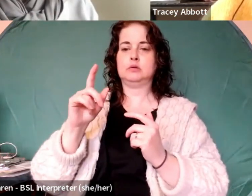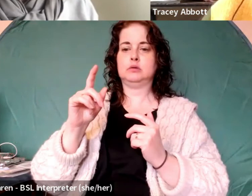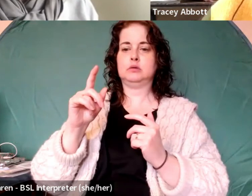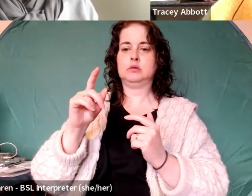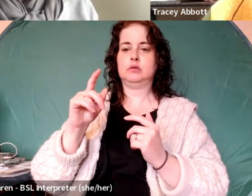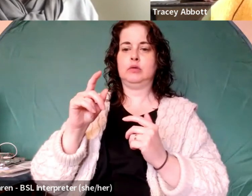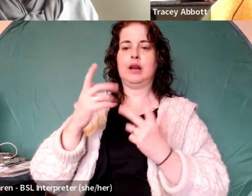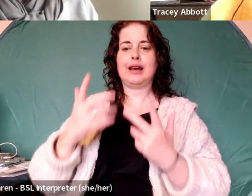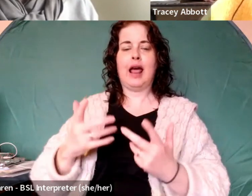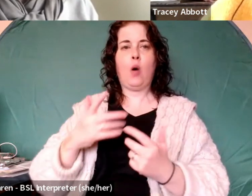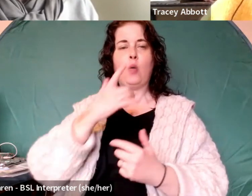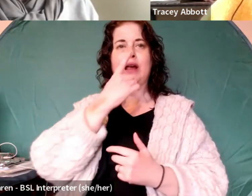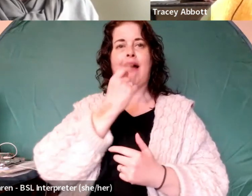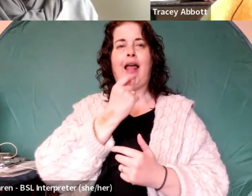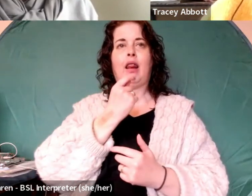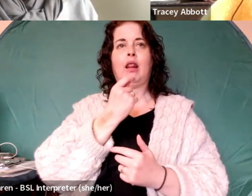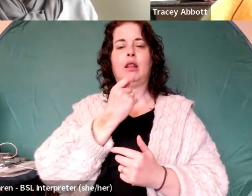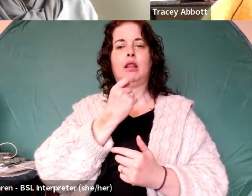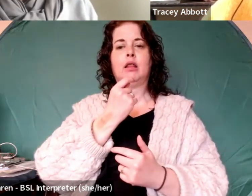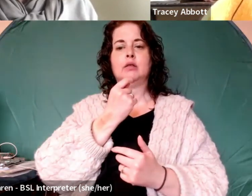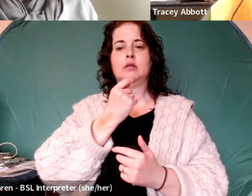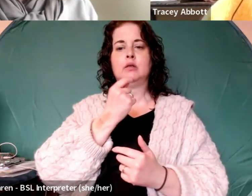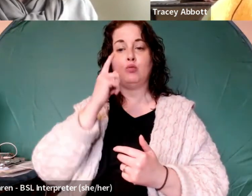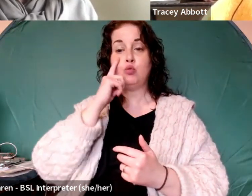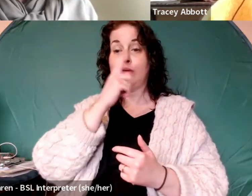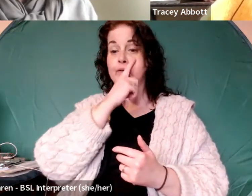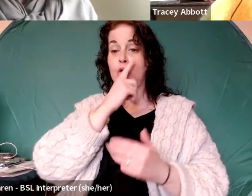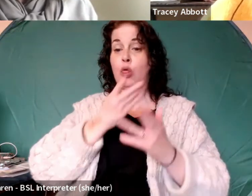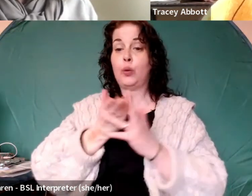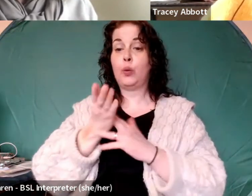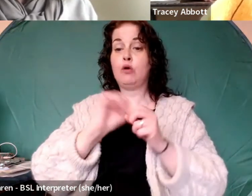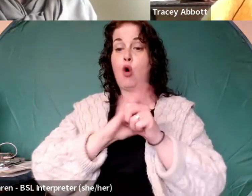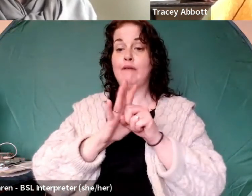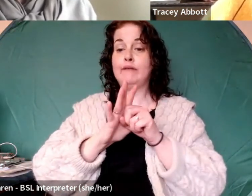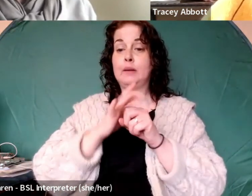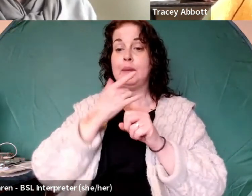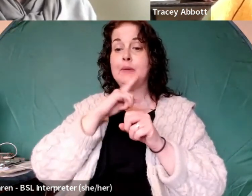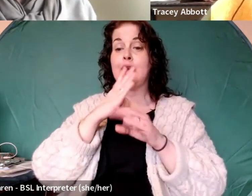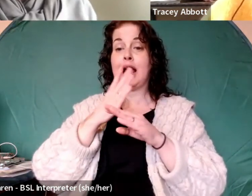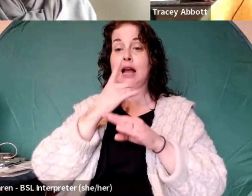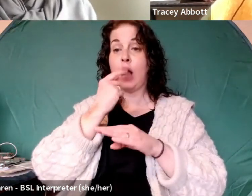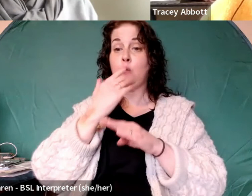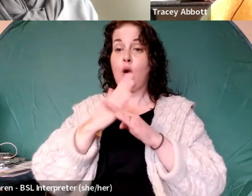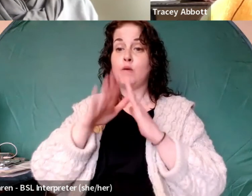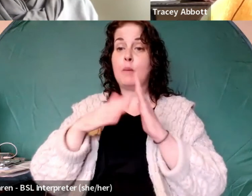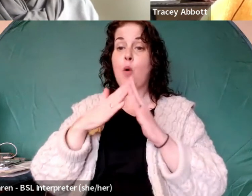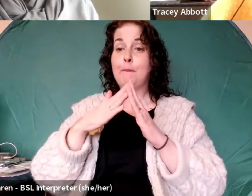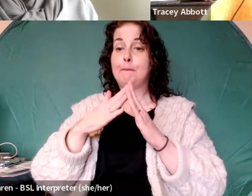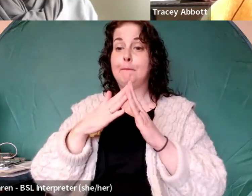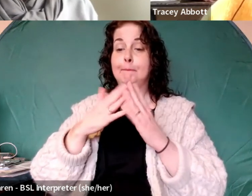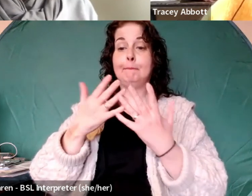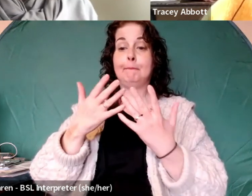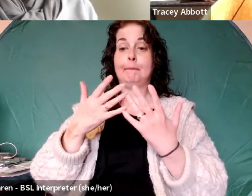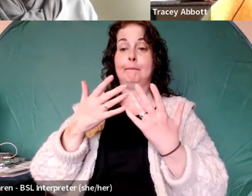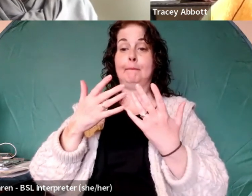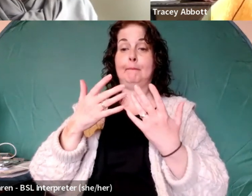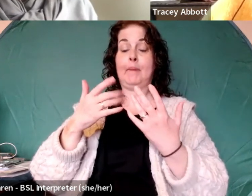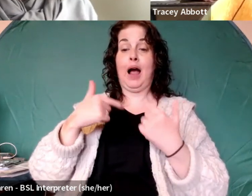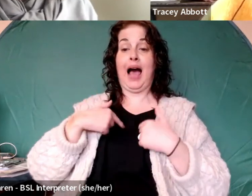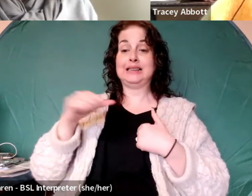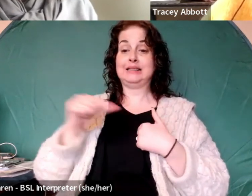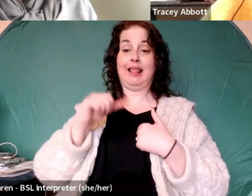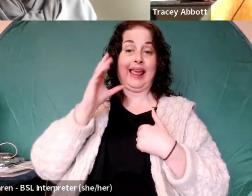that now that we can, and we've proved through the pandemic that people can work effectively from home, that's opened the doors. But I still